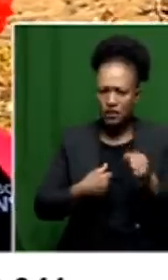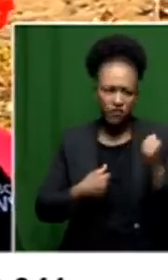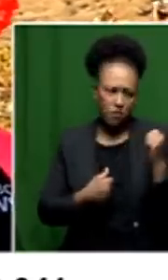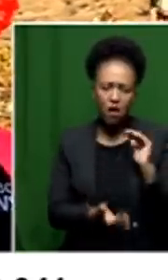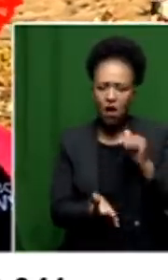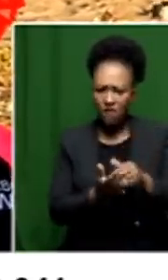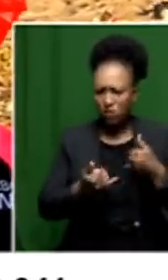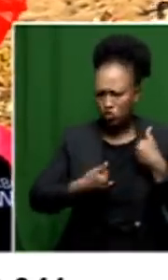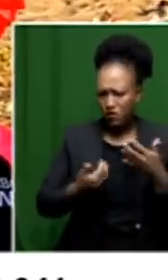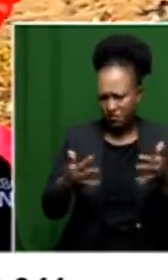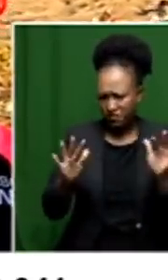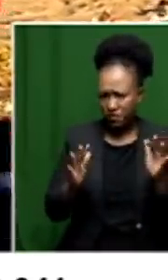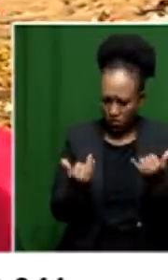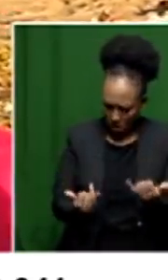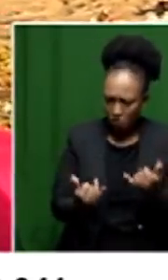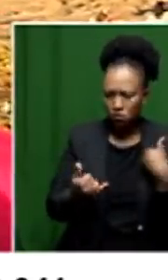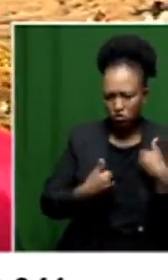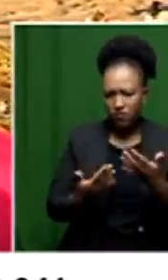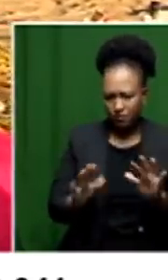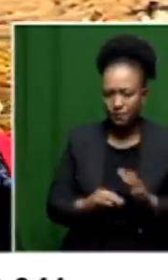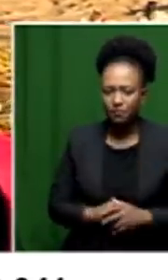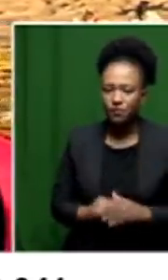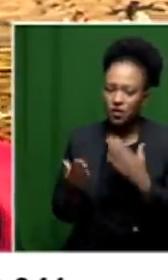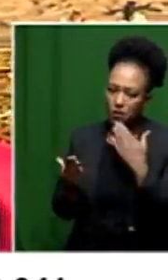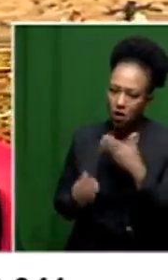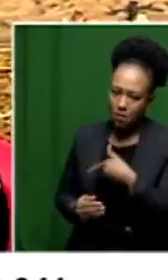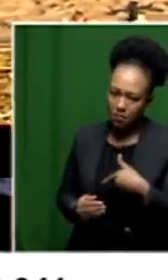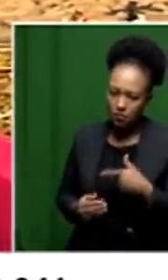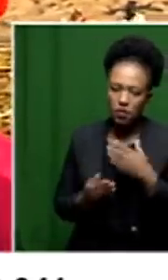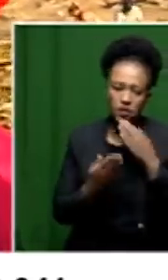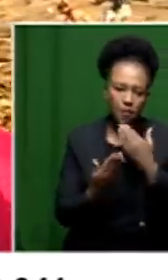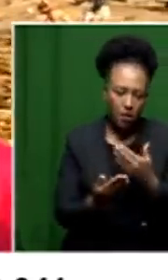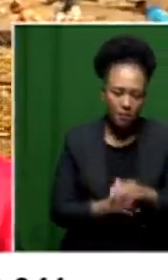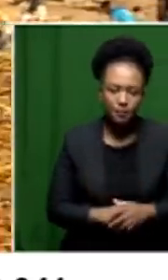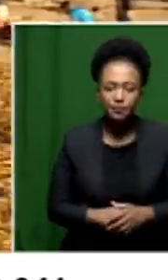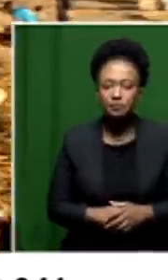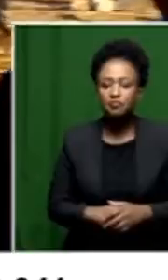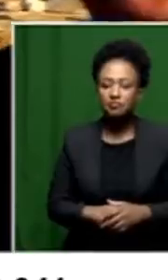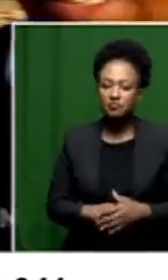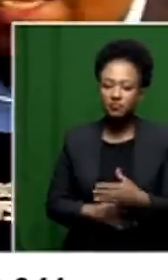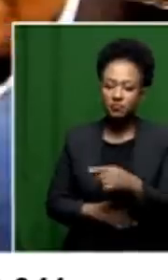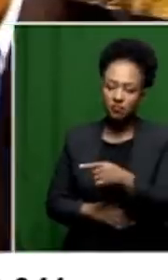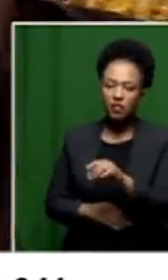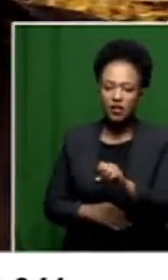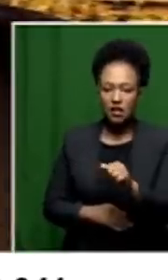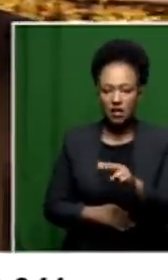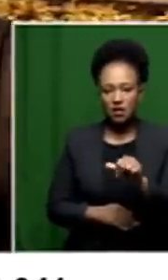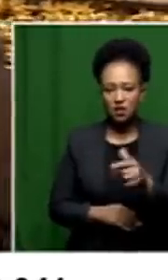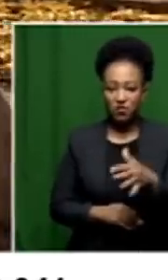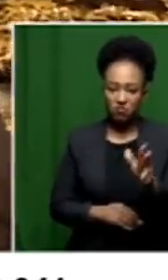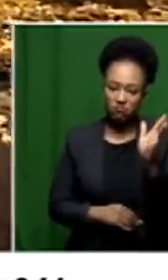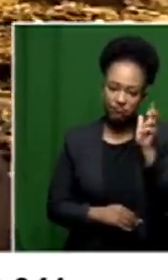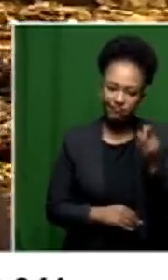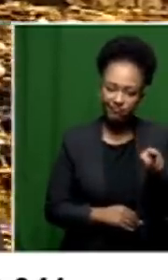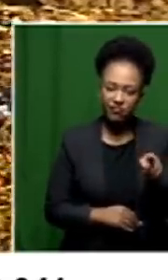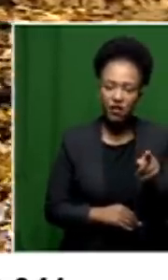si enjoyile till manje. Siyabonga kakhulu ke ma. Okay, kubonge thina. Okay, well, Sakina, there you have it again.